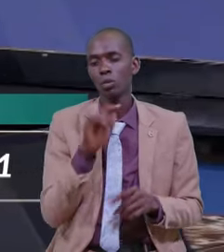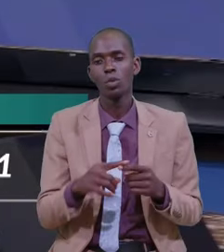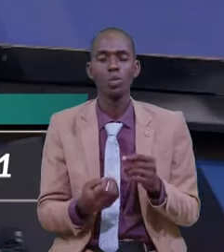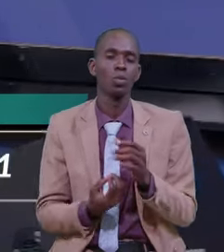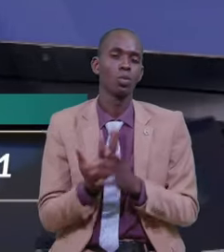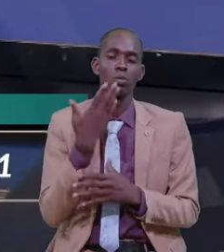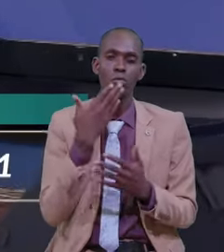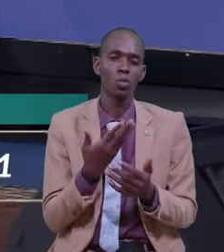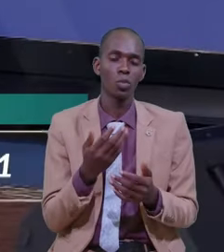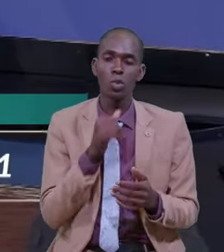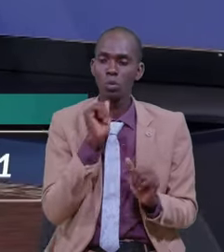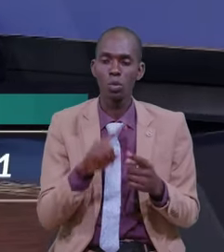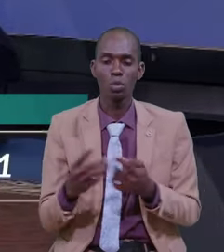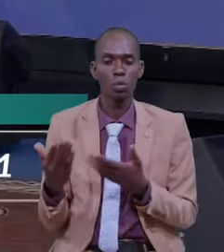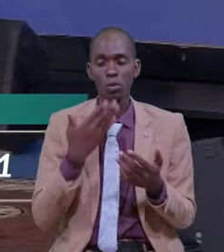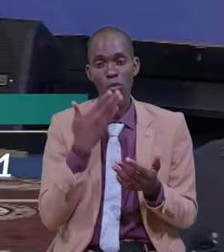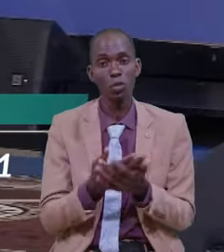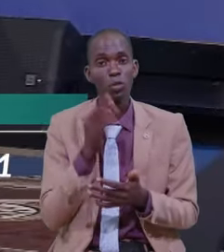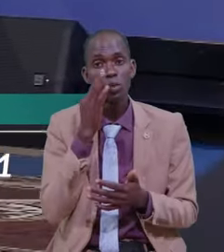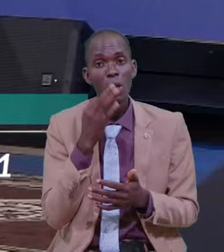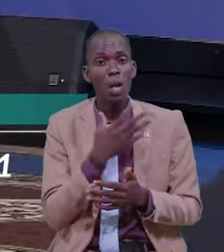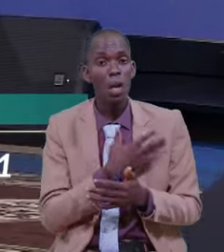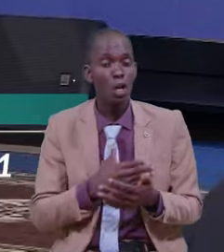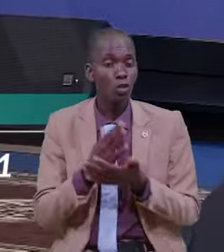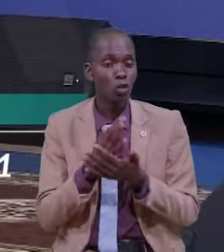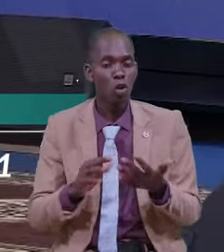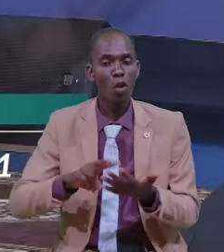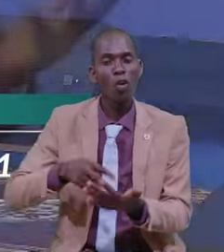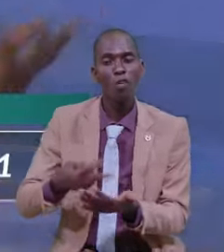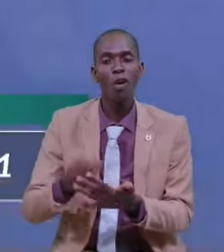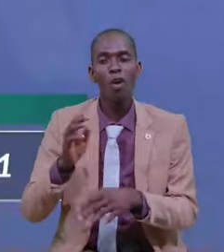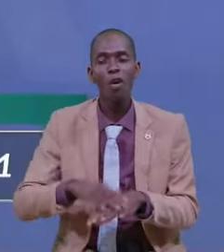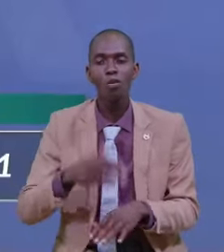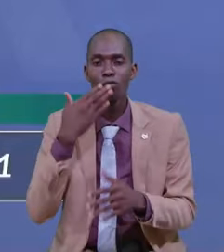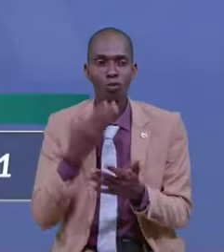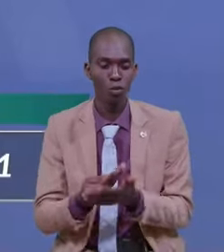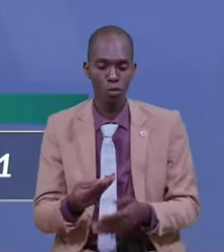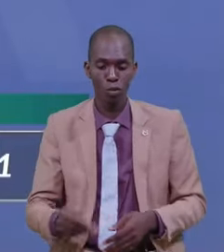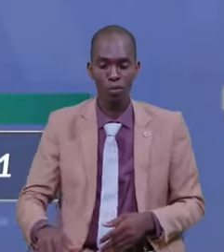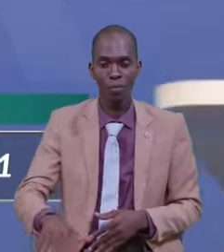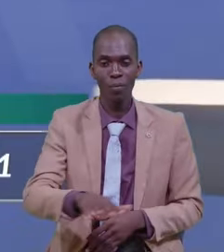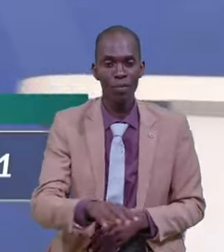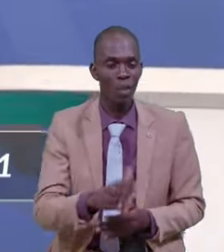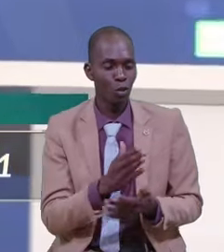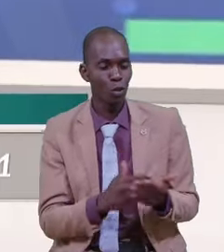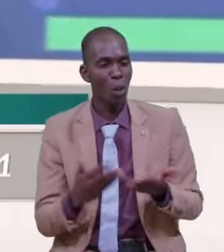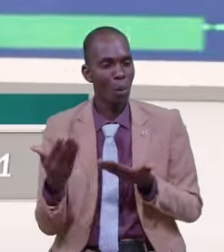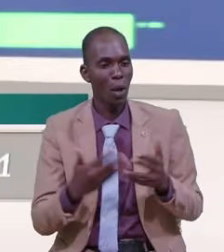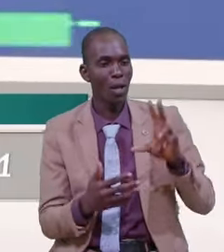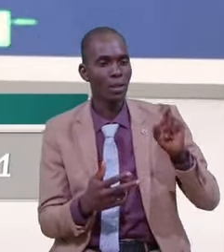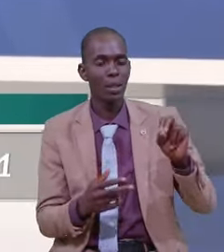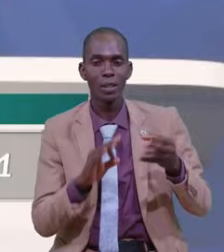fell on good ground and brought forth 30-fold,